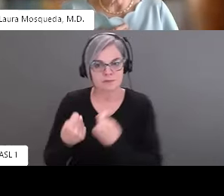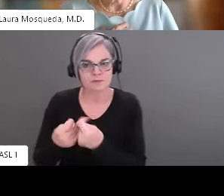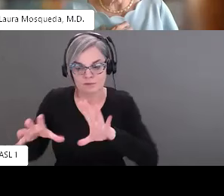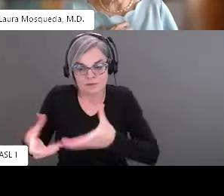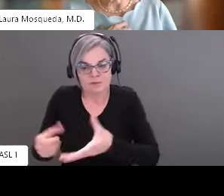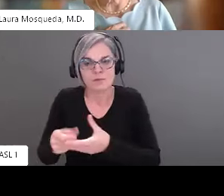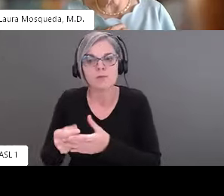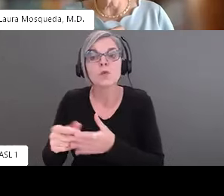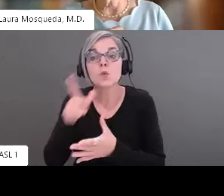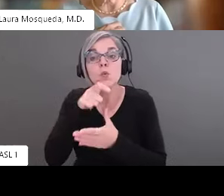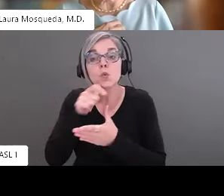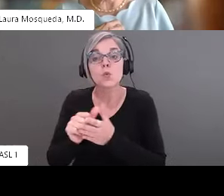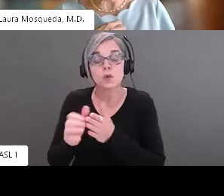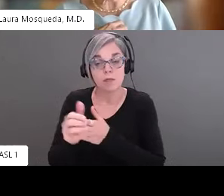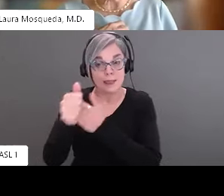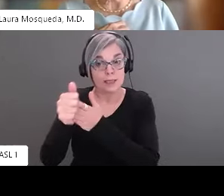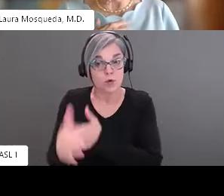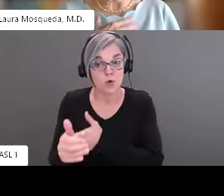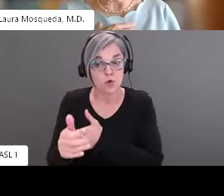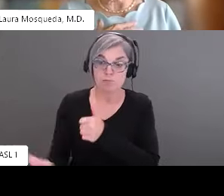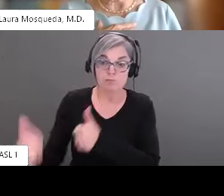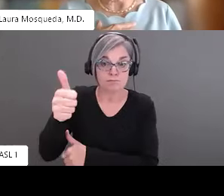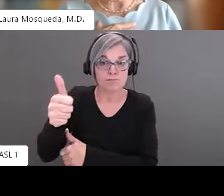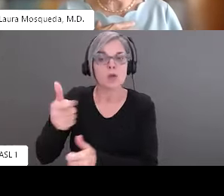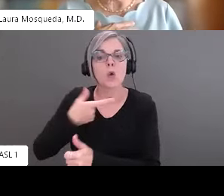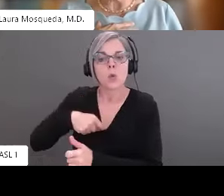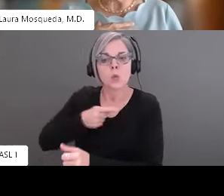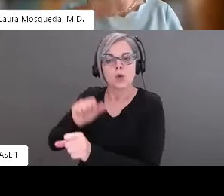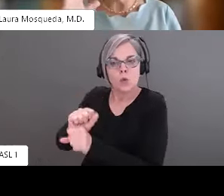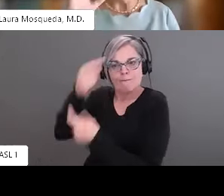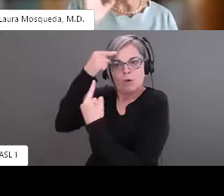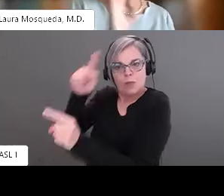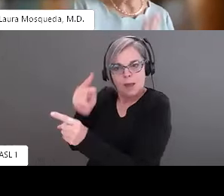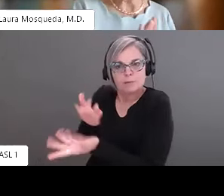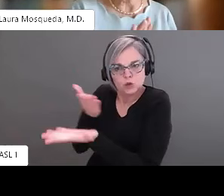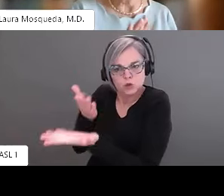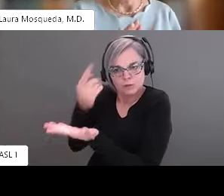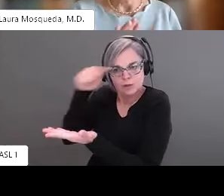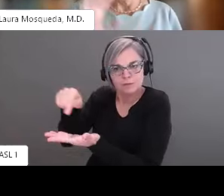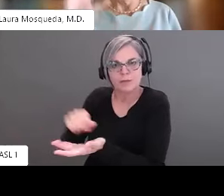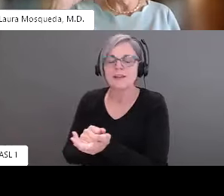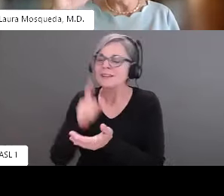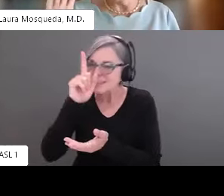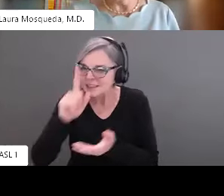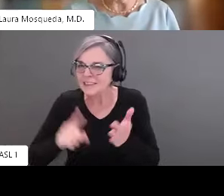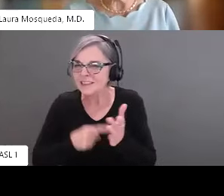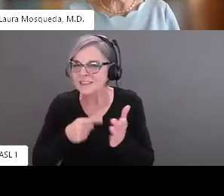And it's something that sometimes, especially in elder abuse, that we sometimes forget.